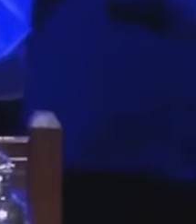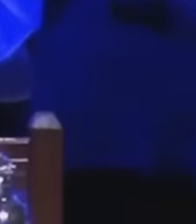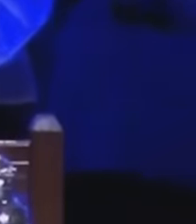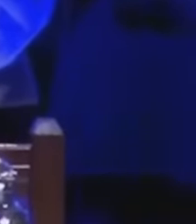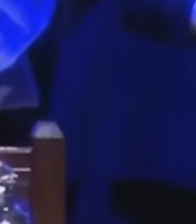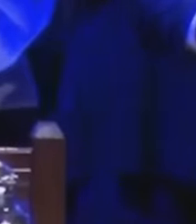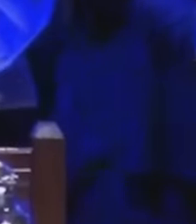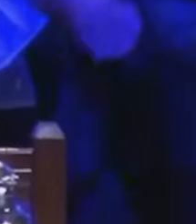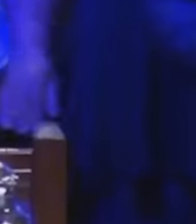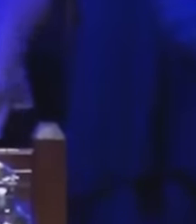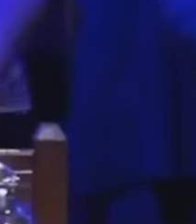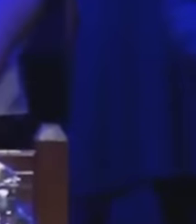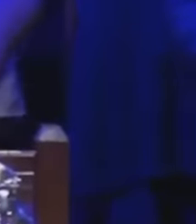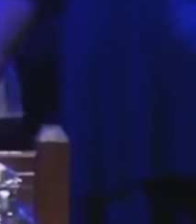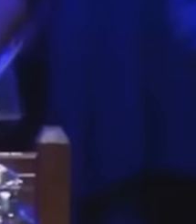we have.